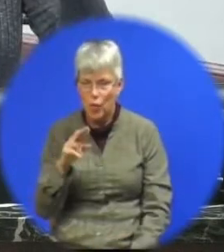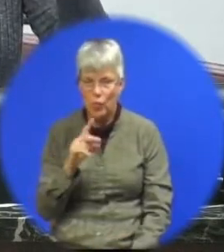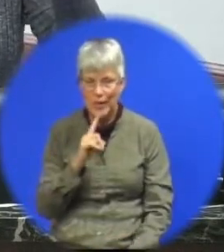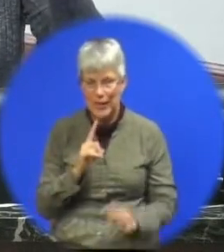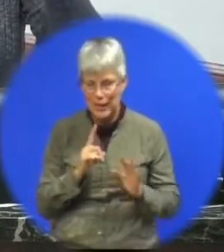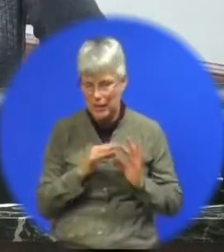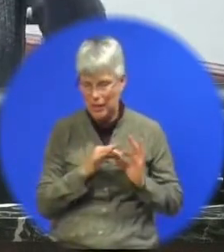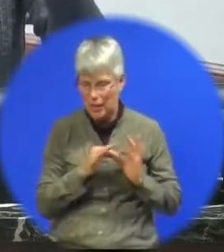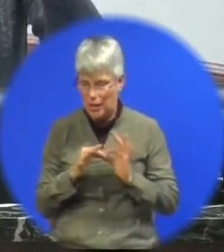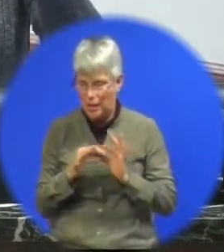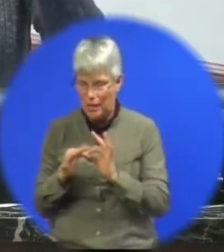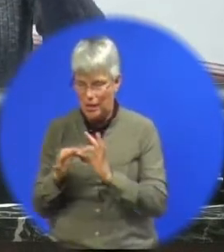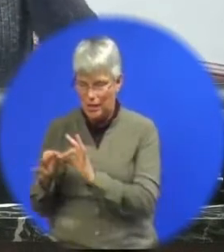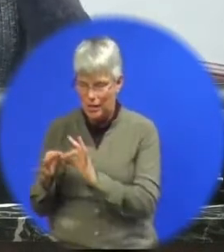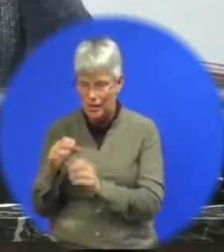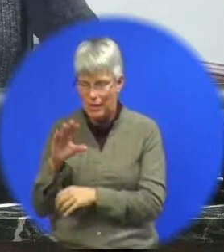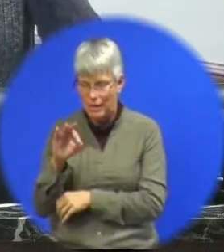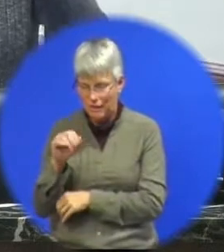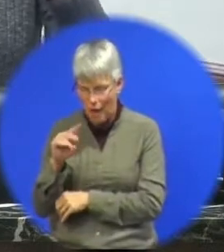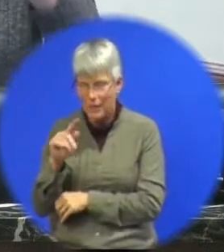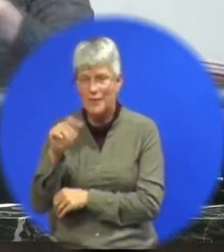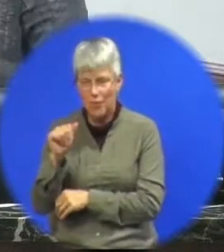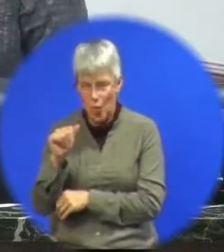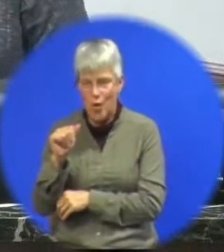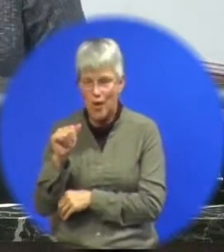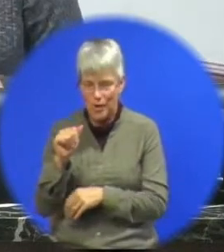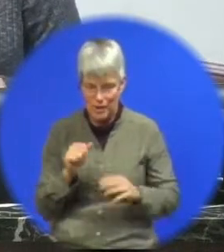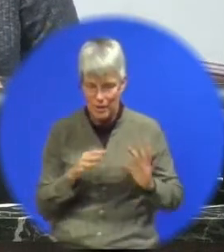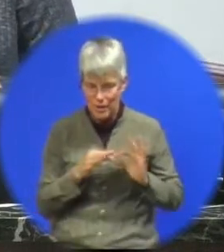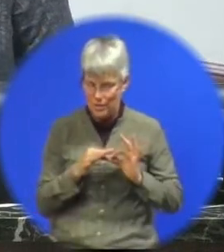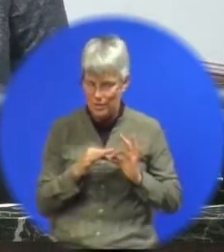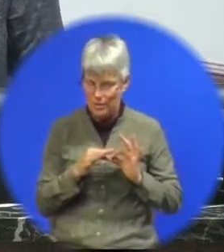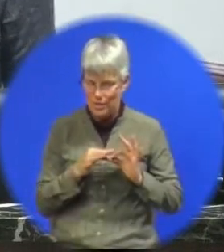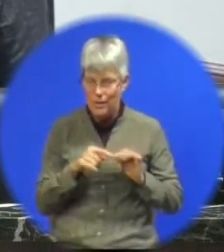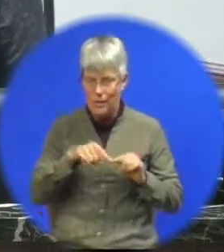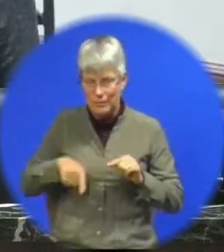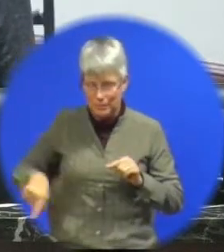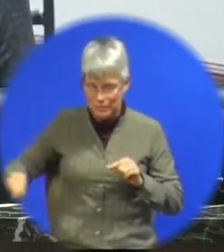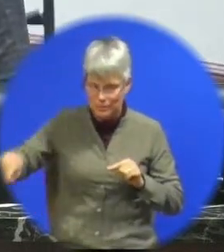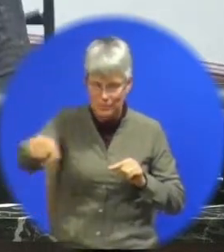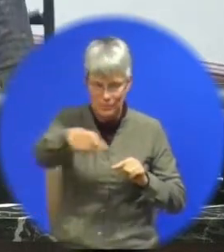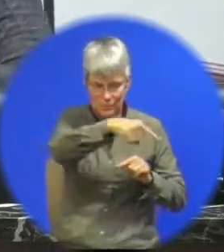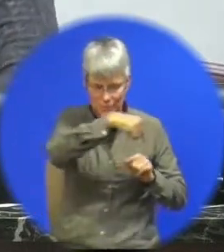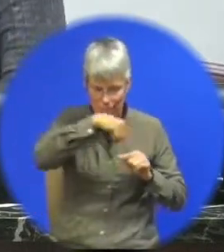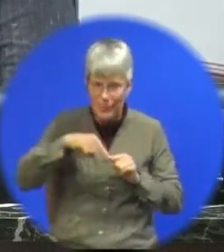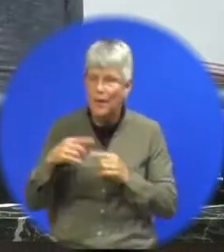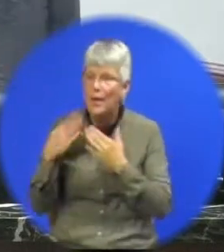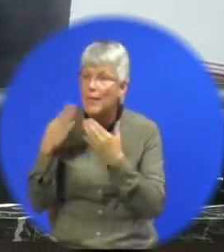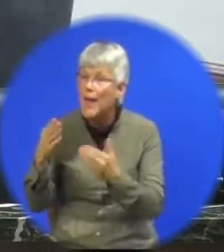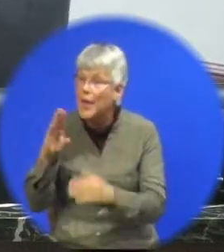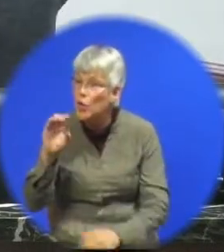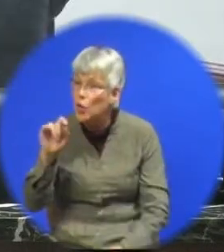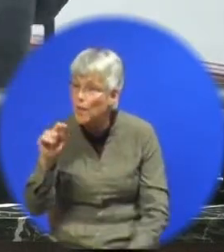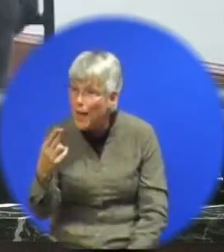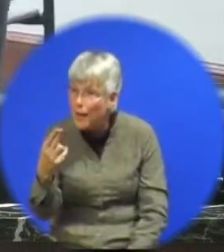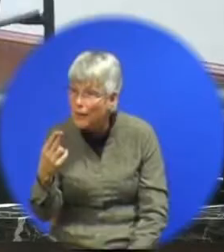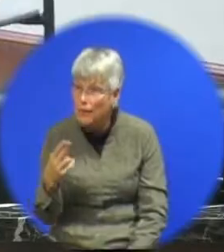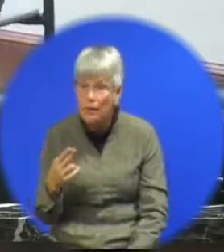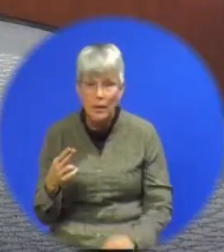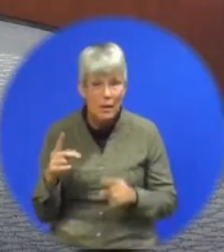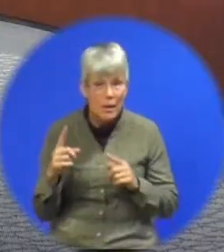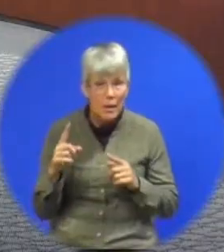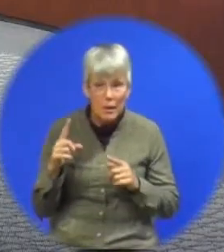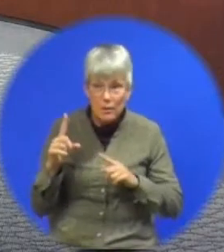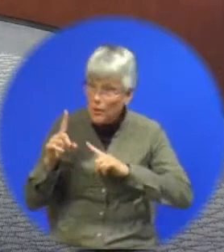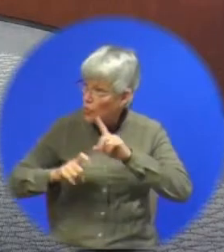since they're just kind of one ends at the Morganton Greenway and the other one picks up. So Thank you, Beth. Any questions? Council wish to make